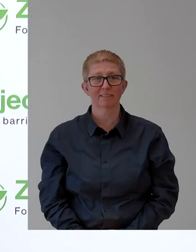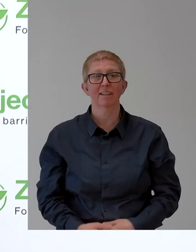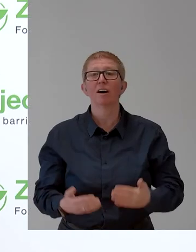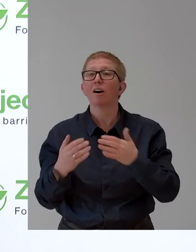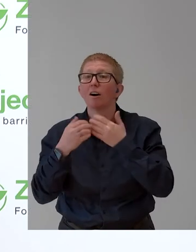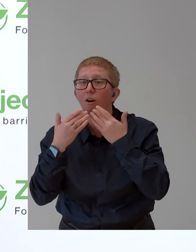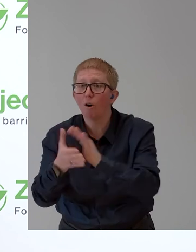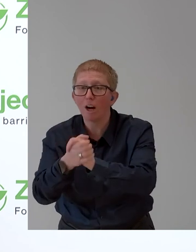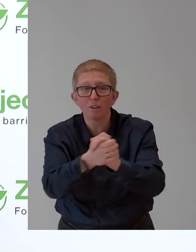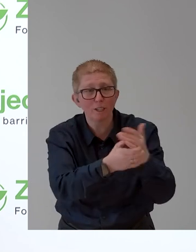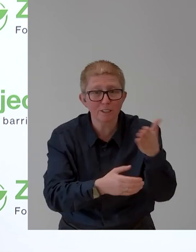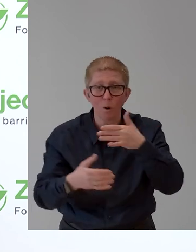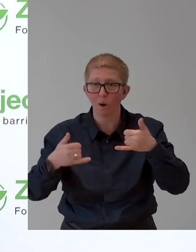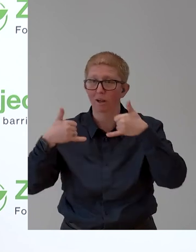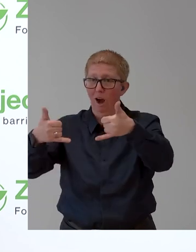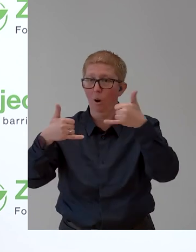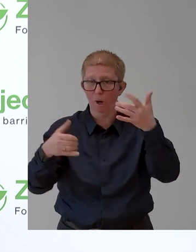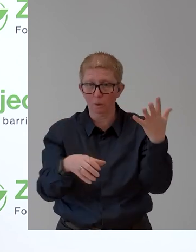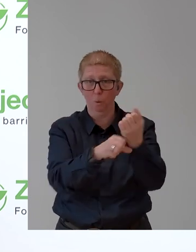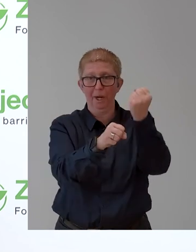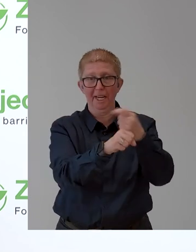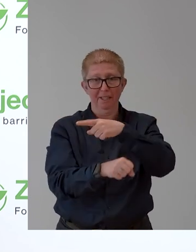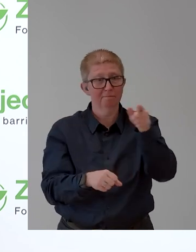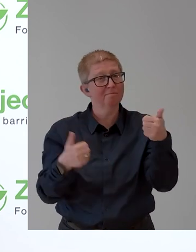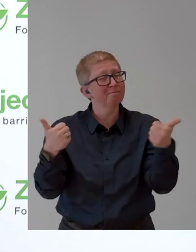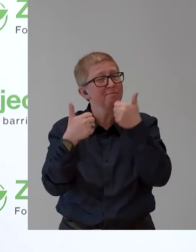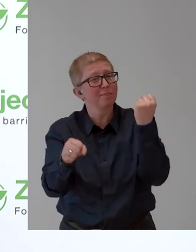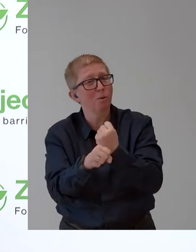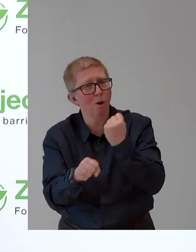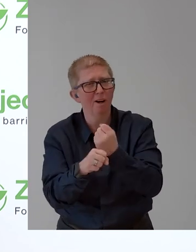Congratulations to all the winners. Really well done. Hear